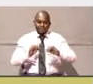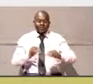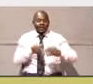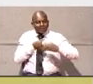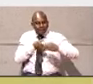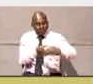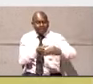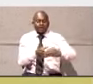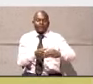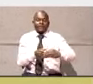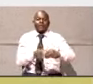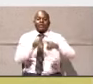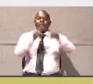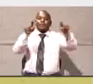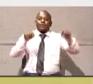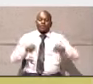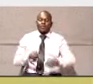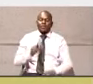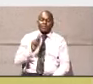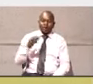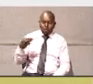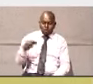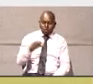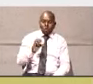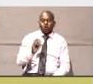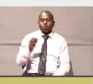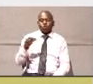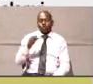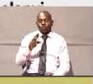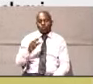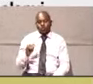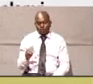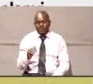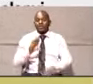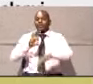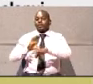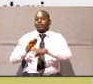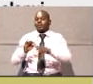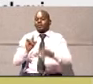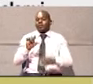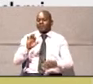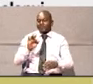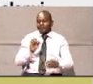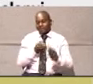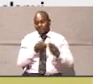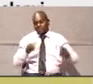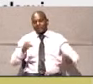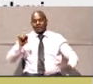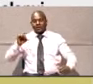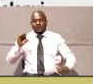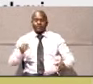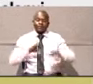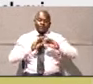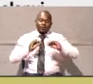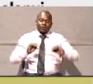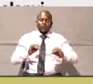at Baskerville Theological College in Ngogwe and posted to Lugazi St. Peter's Church. In 1988 to 1990, he trained at